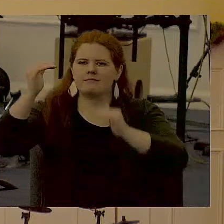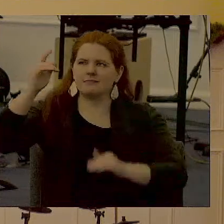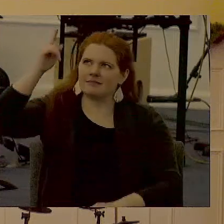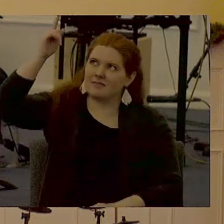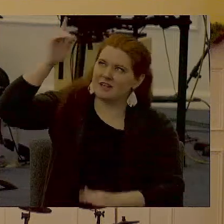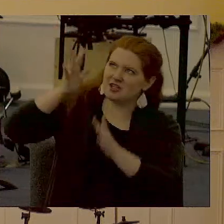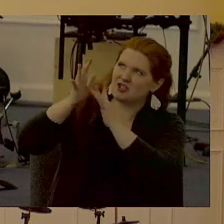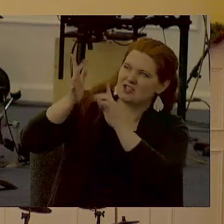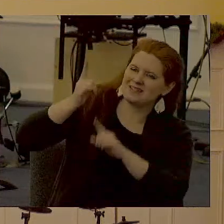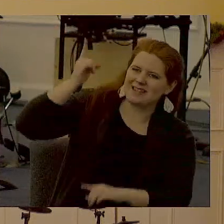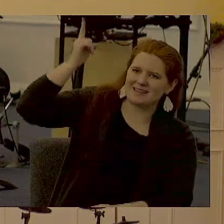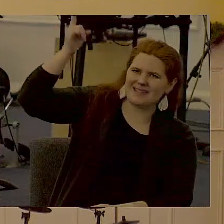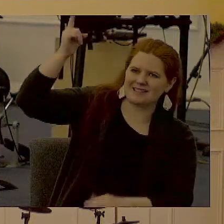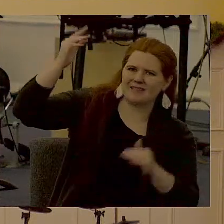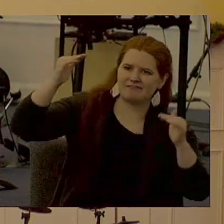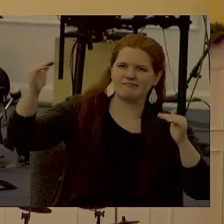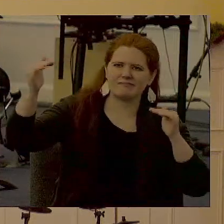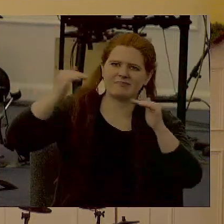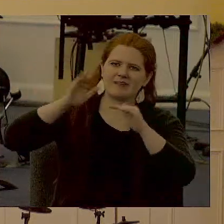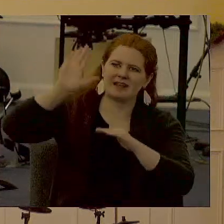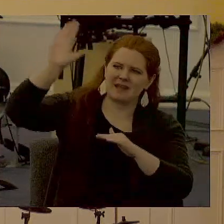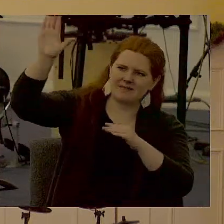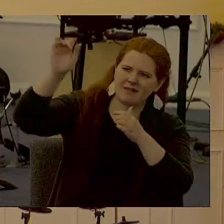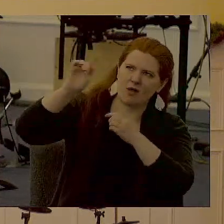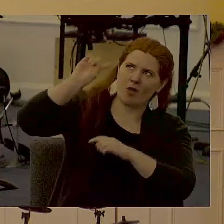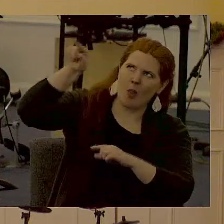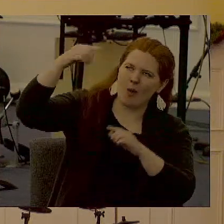for what can be found in Jesus alone.